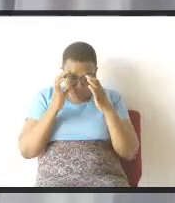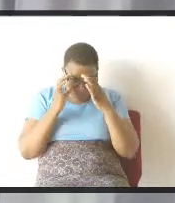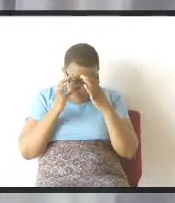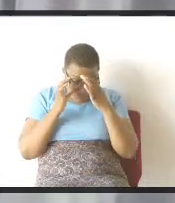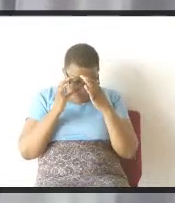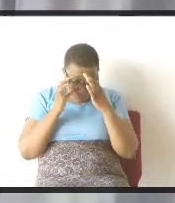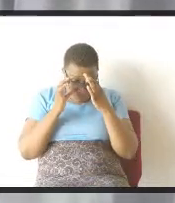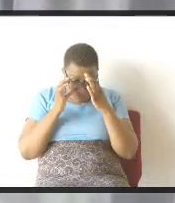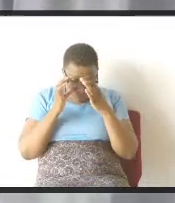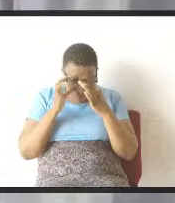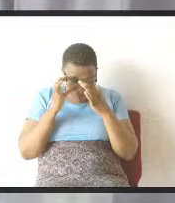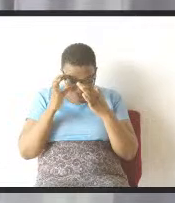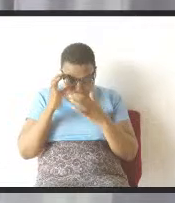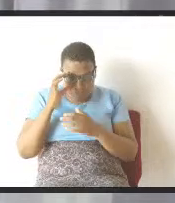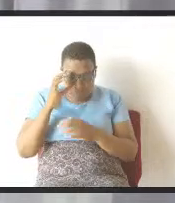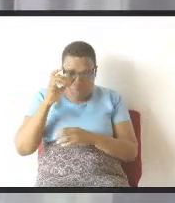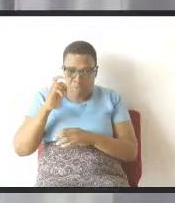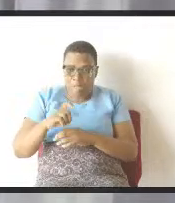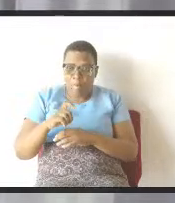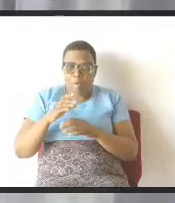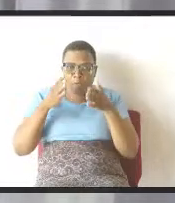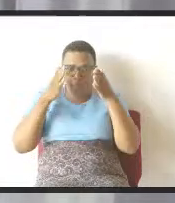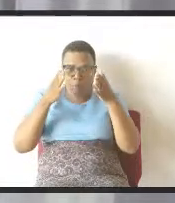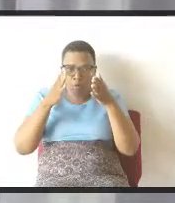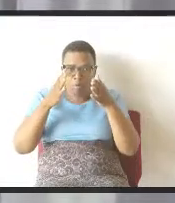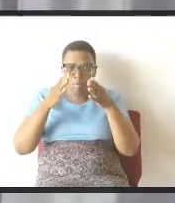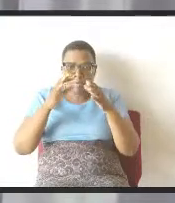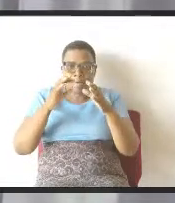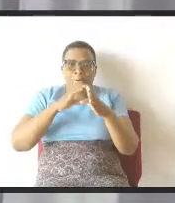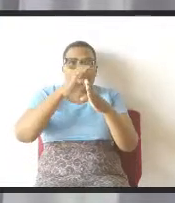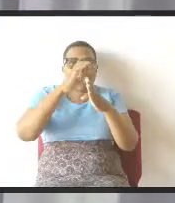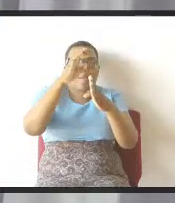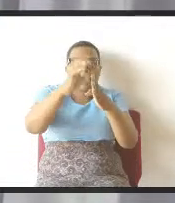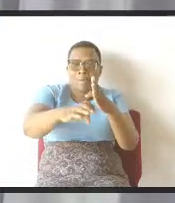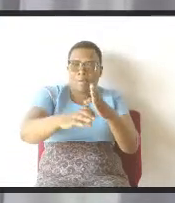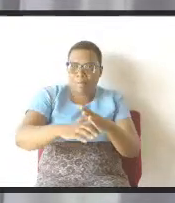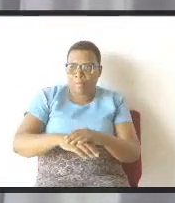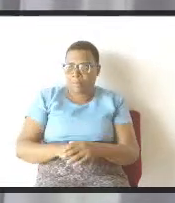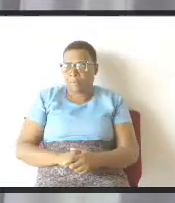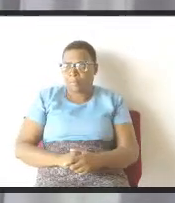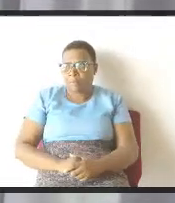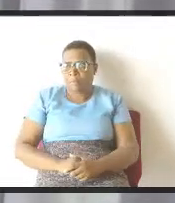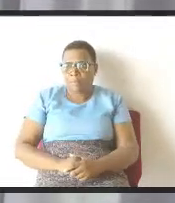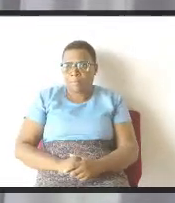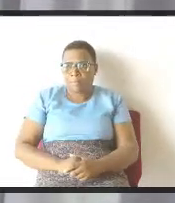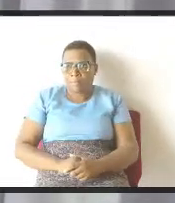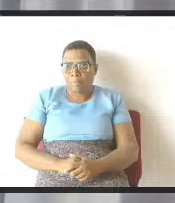you have to focus on the finishing line. But not only on the finishing line,